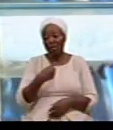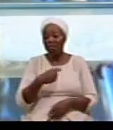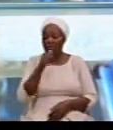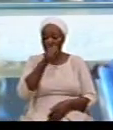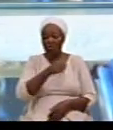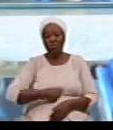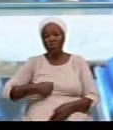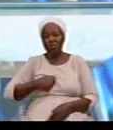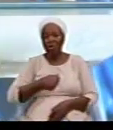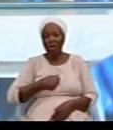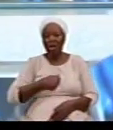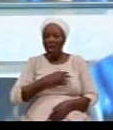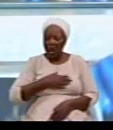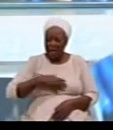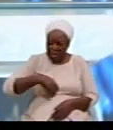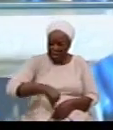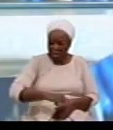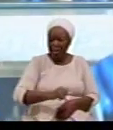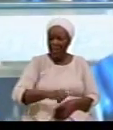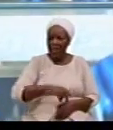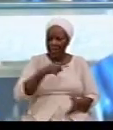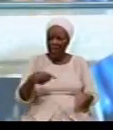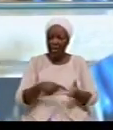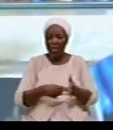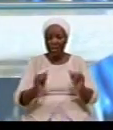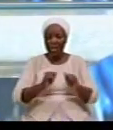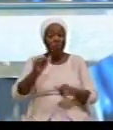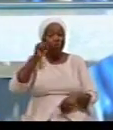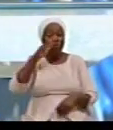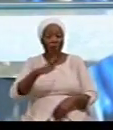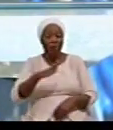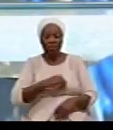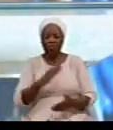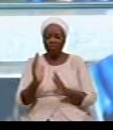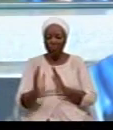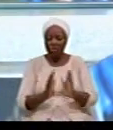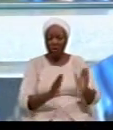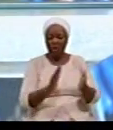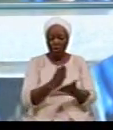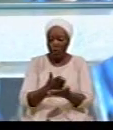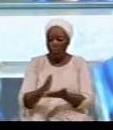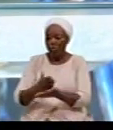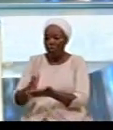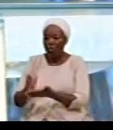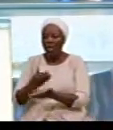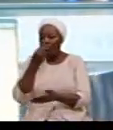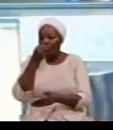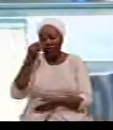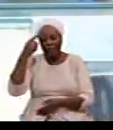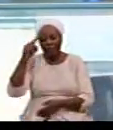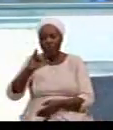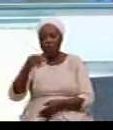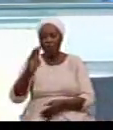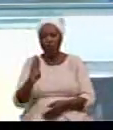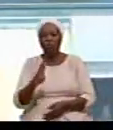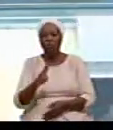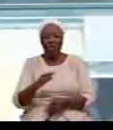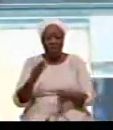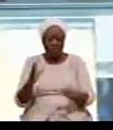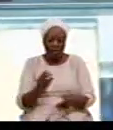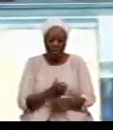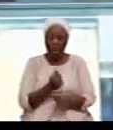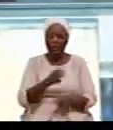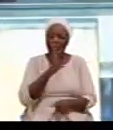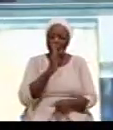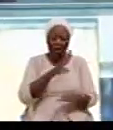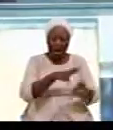this food. She was still the one preparing, bringing the water. She was still the one taking care of those three